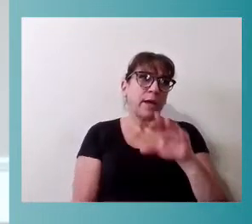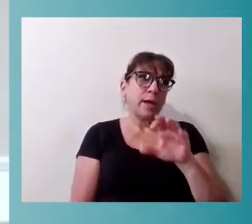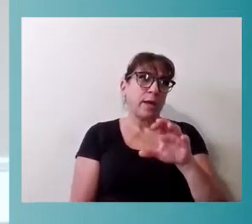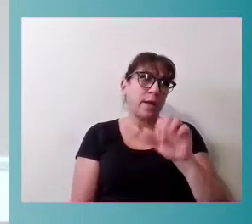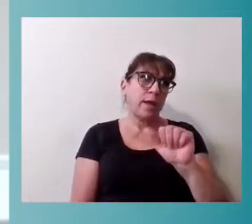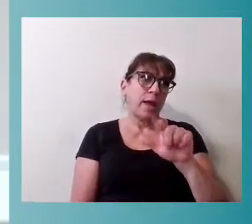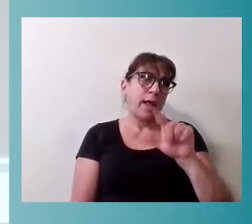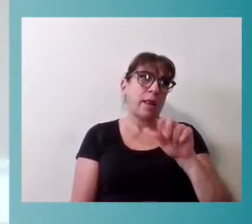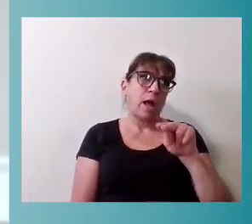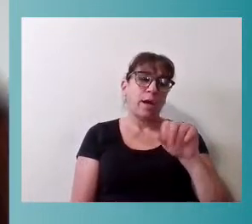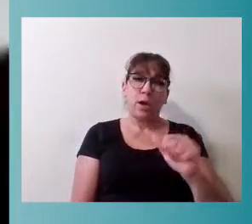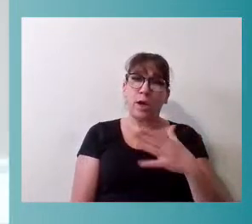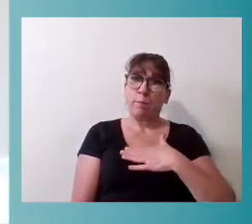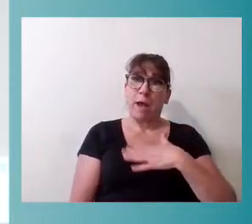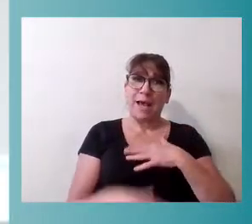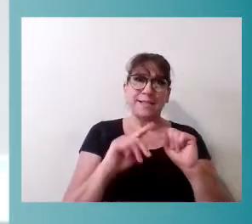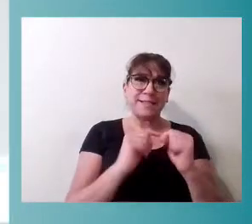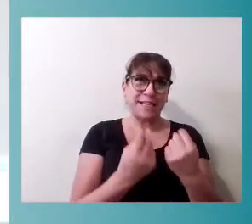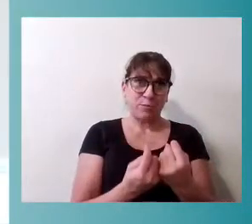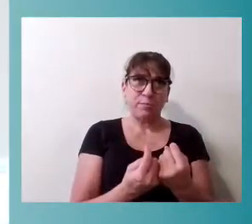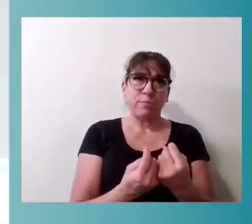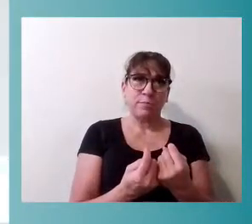in the.